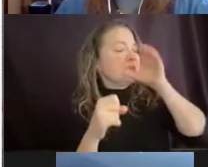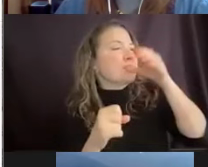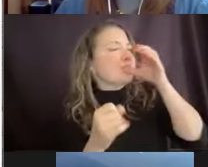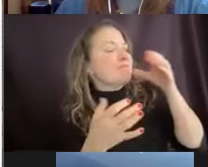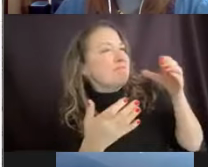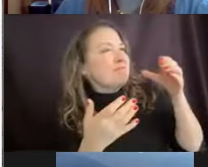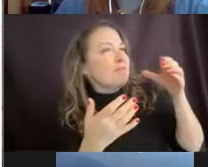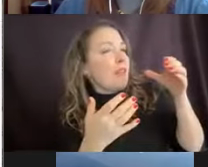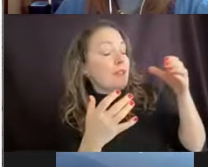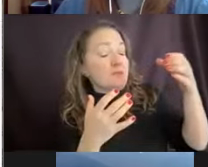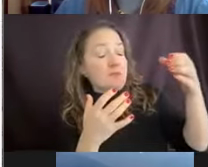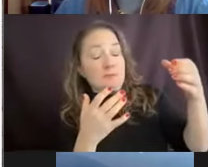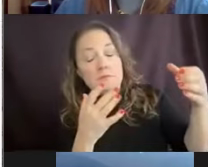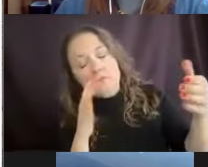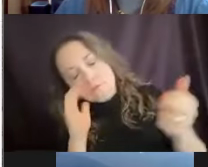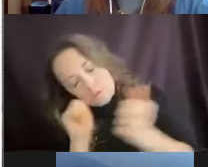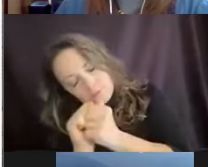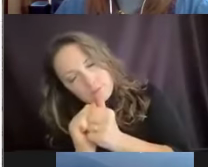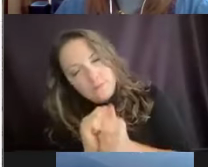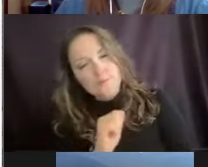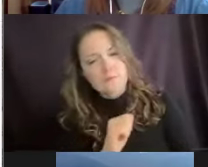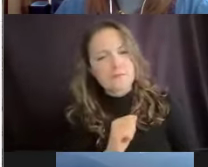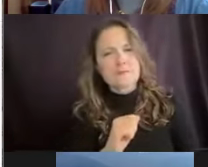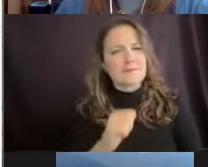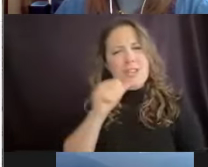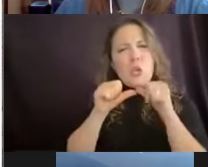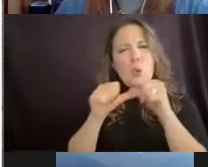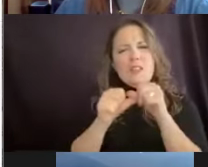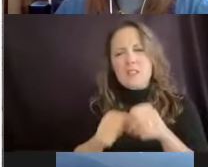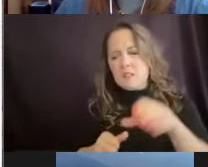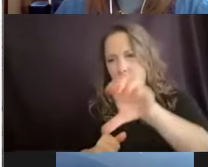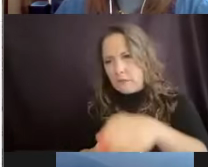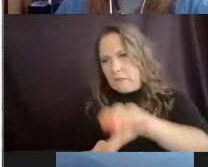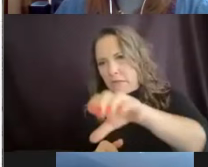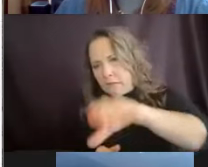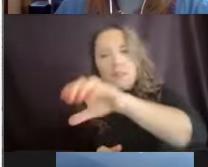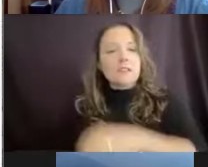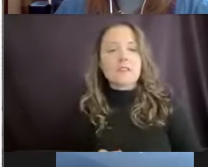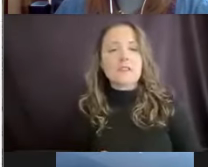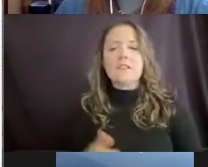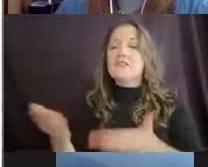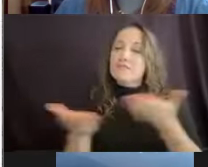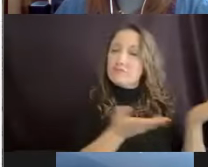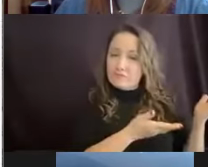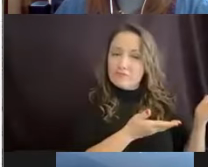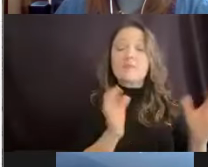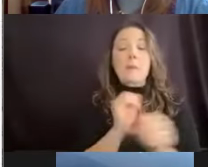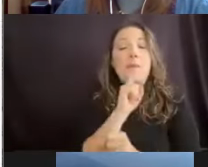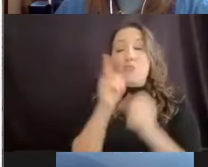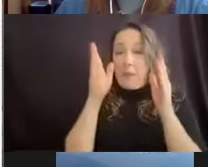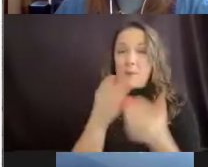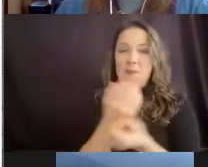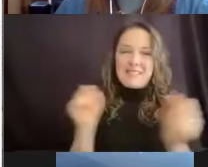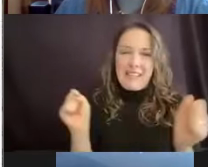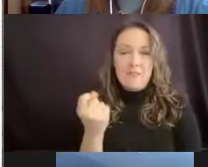passed out before they'd finished it, don't keep on pouring it down their throat. Take the tea away. Make sure they are safe, because